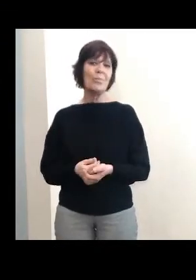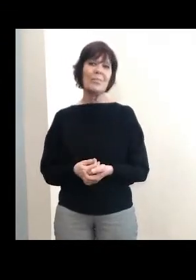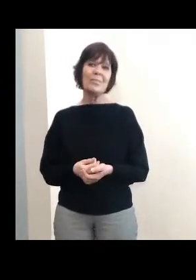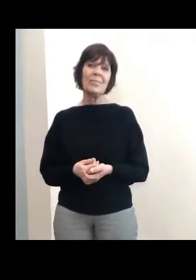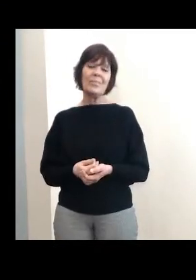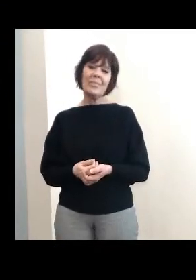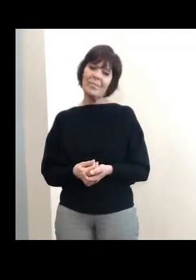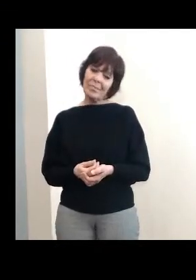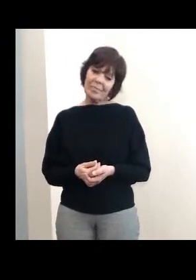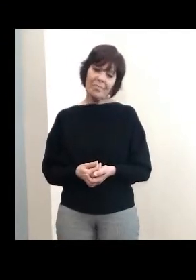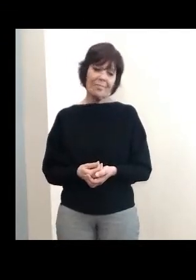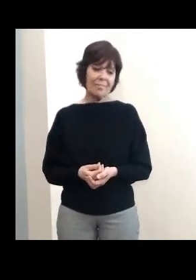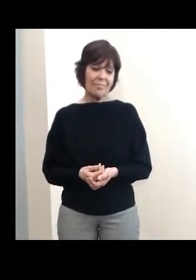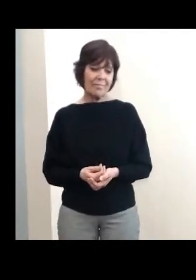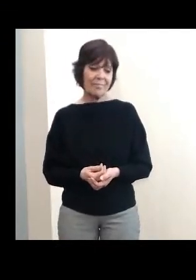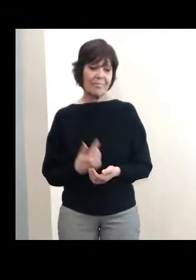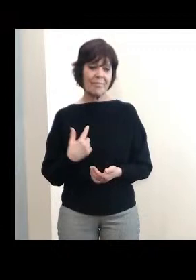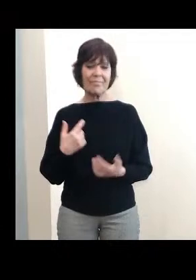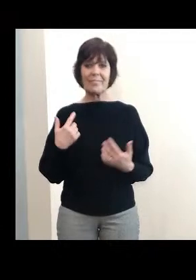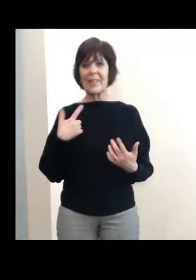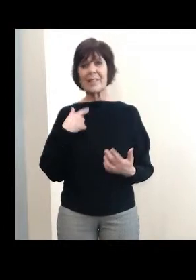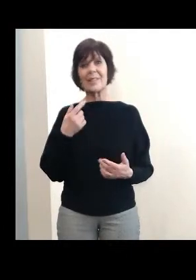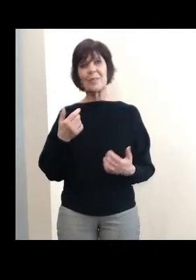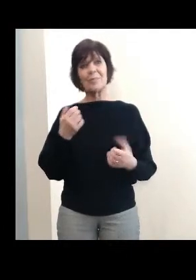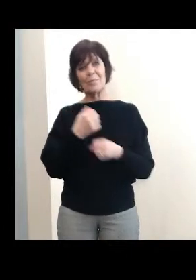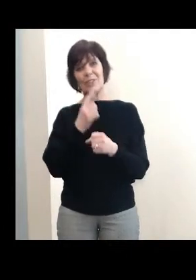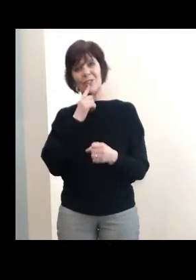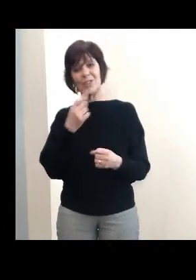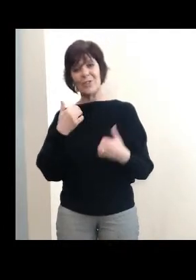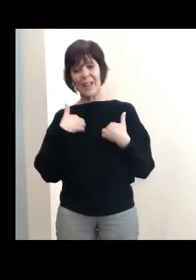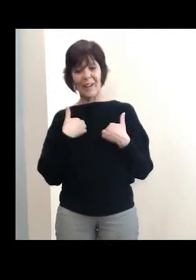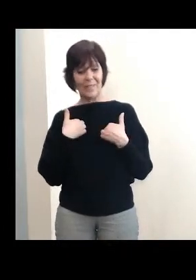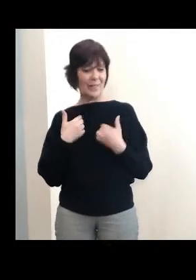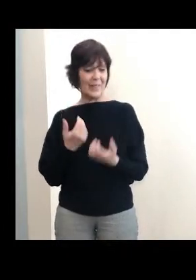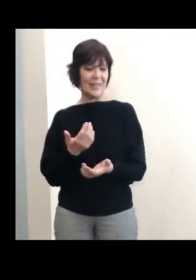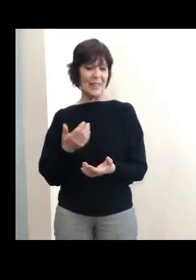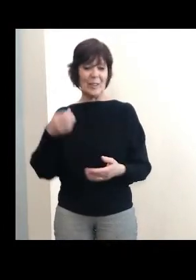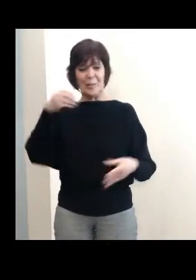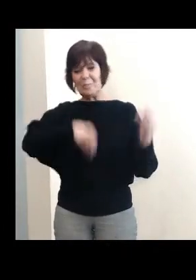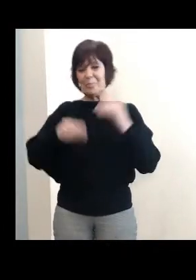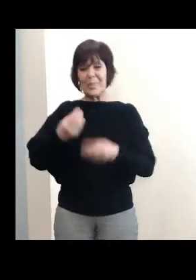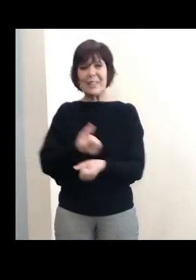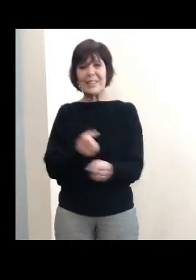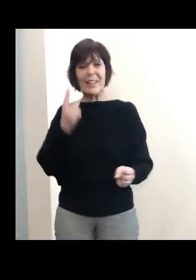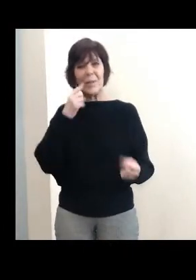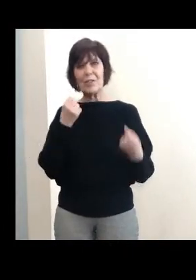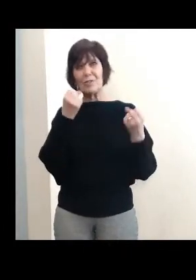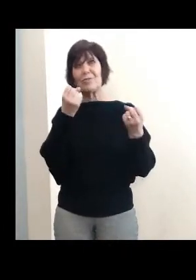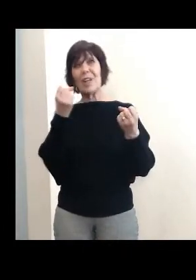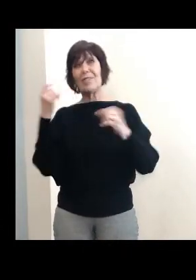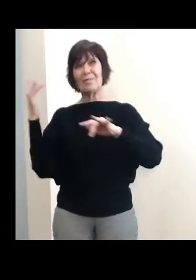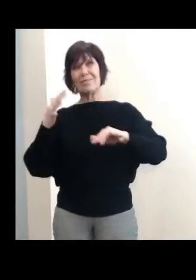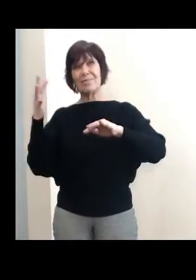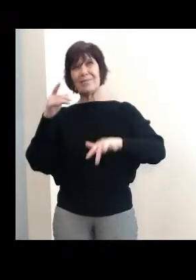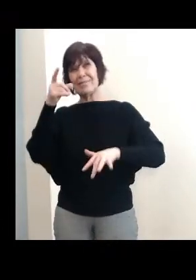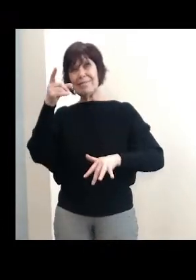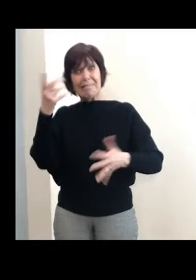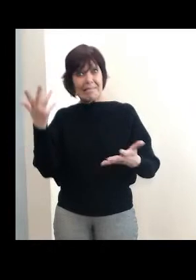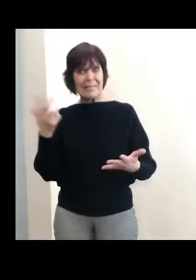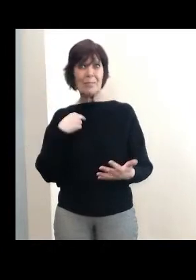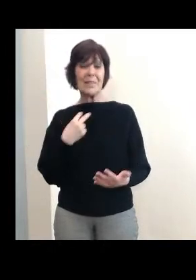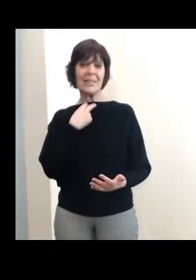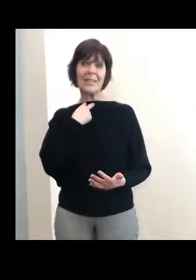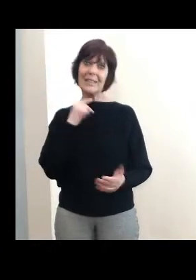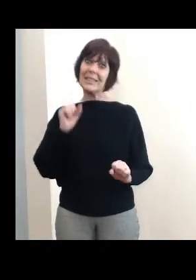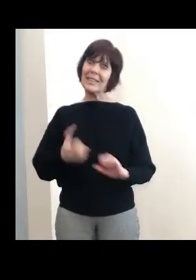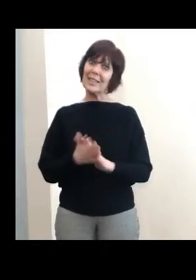you better have that backpack in your vehicle in case you hit a storm, because if you're driving up by Watertown in the Tug Hill Plateau, it can